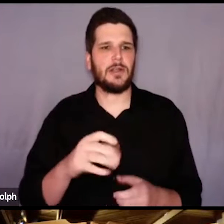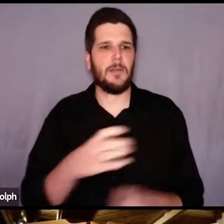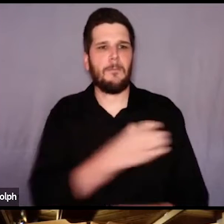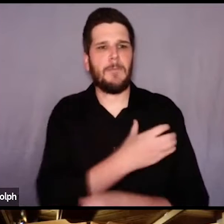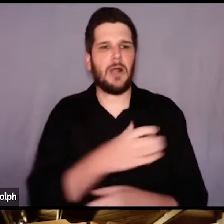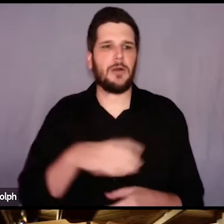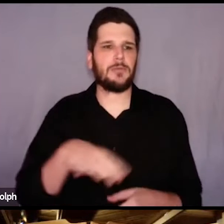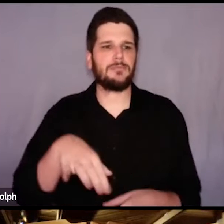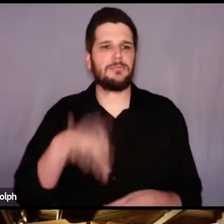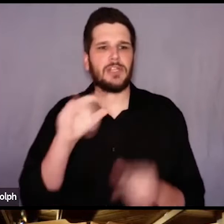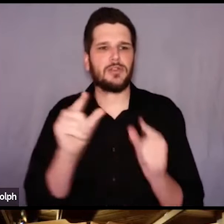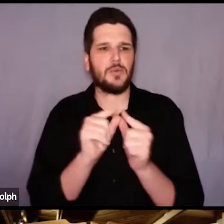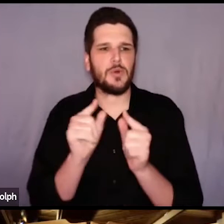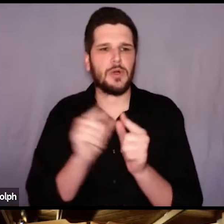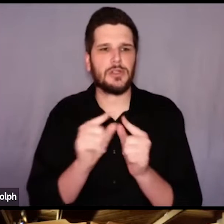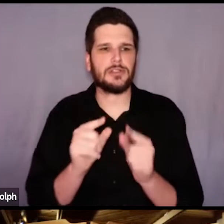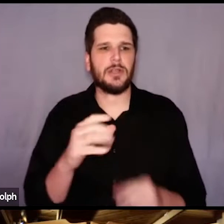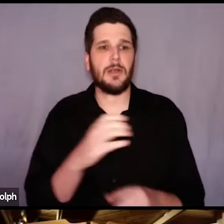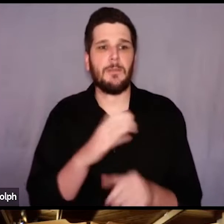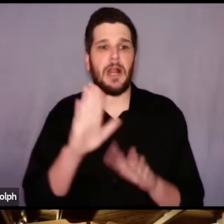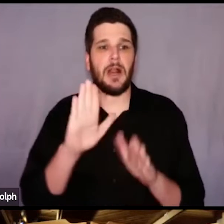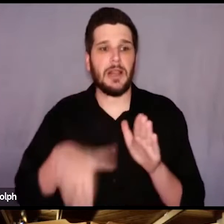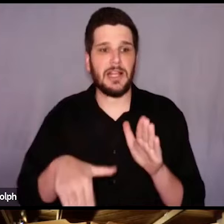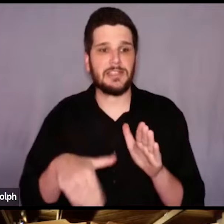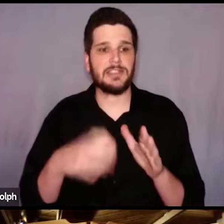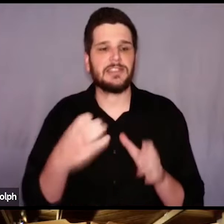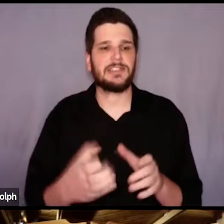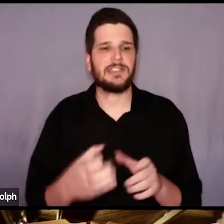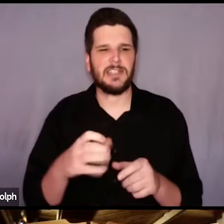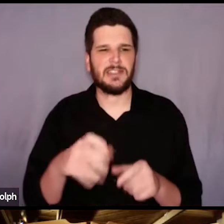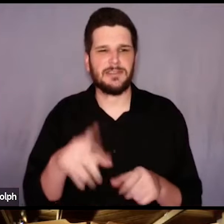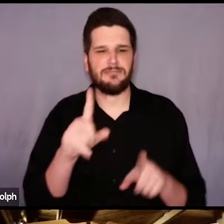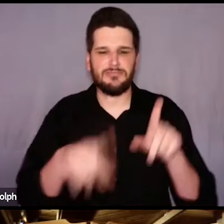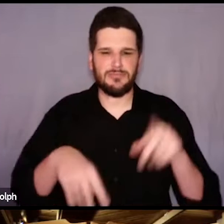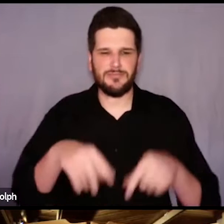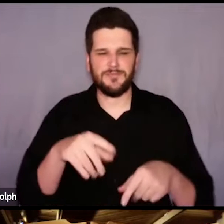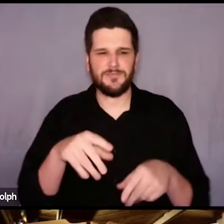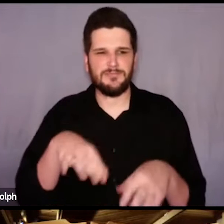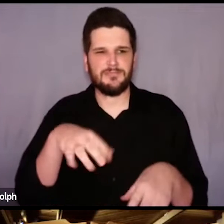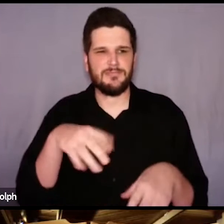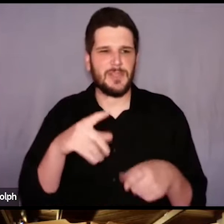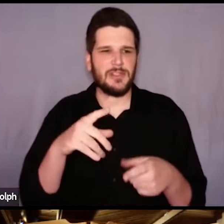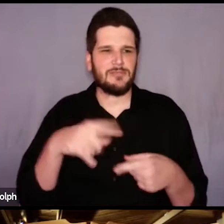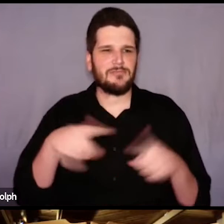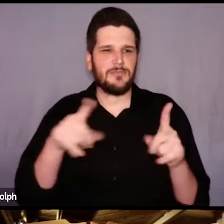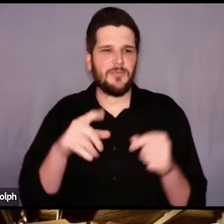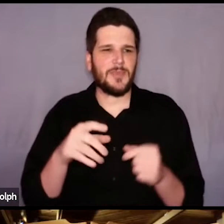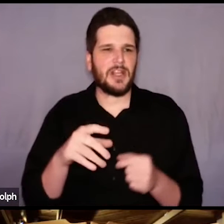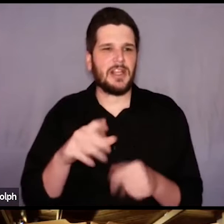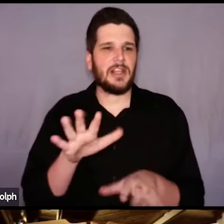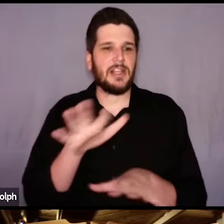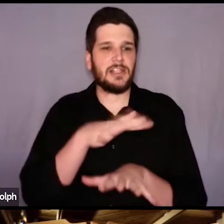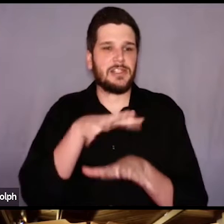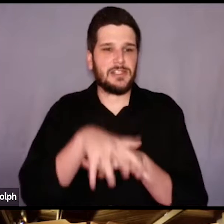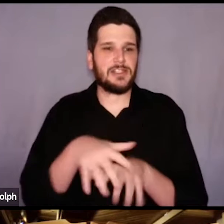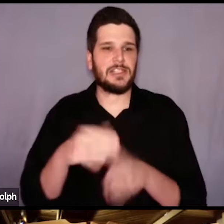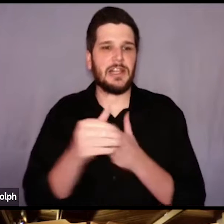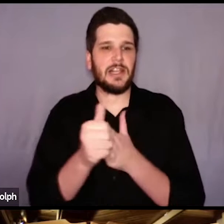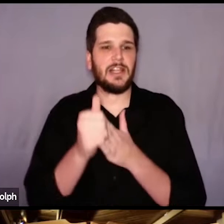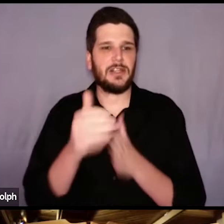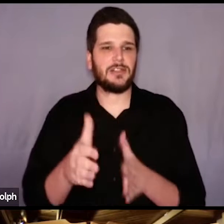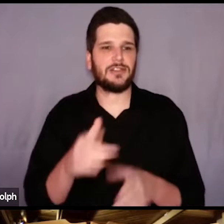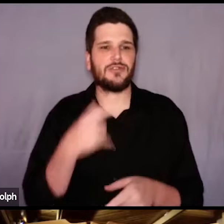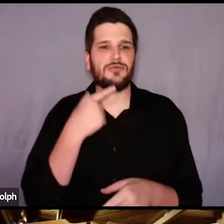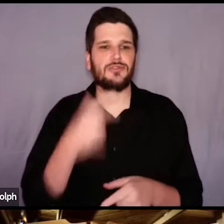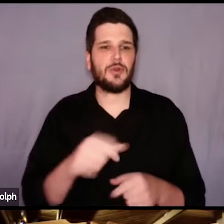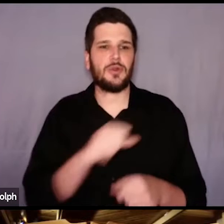lethal injection that'll fix that. My friend, who is a downtown East Side policy advisor, has few friends